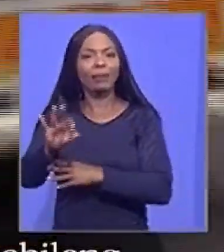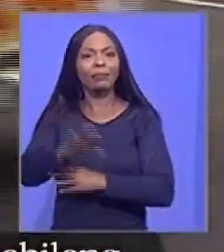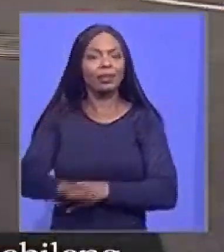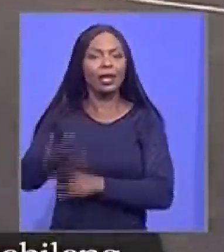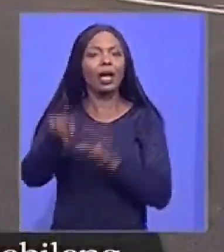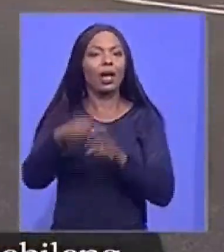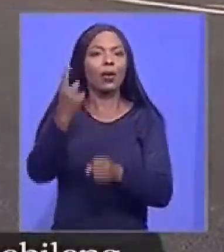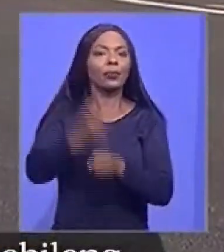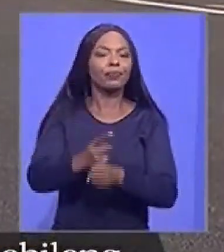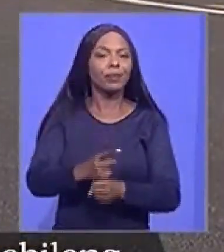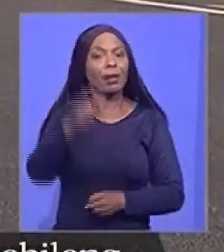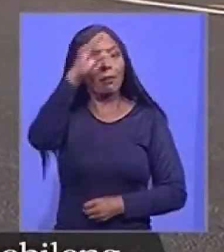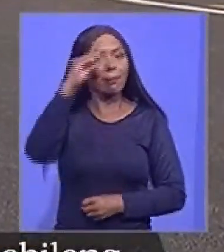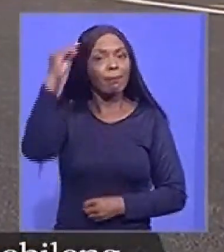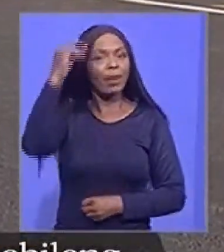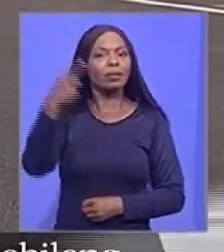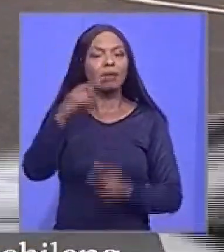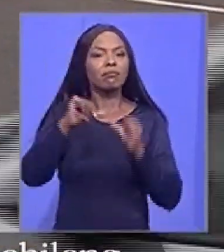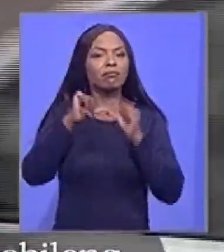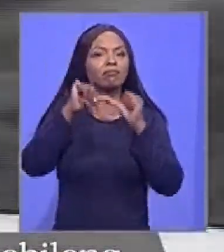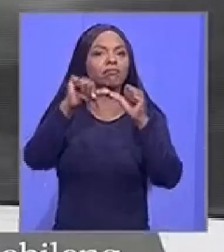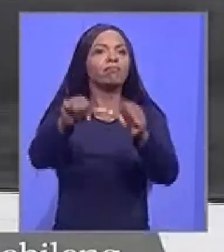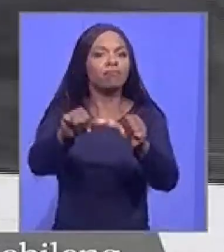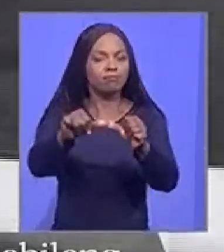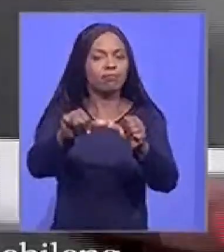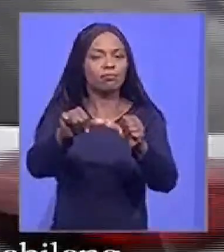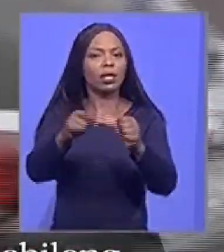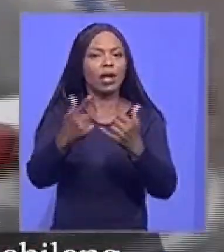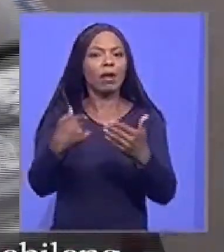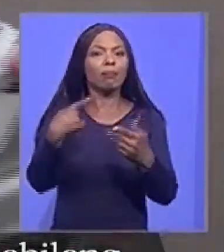Gauteng. Cele a re ba tlile go tswelela ka ditsamaiso tseno go